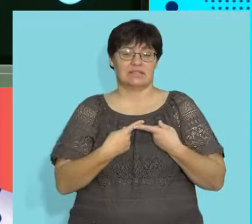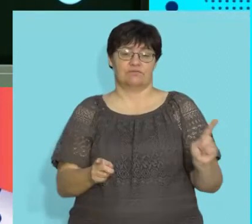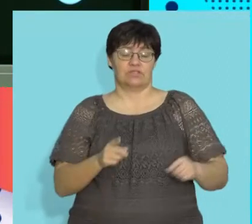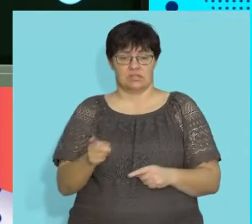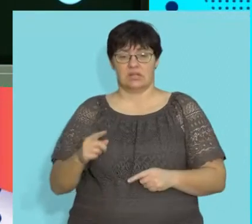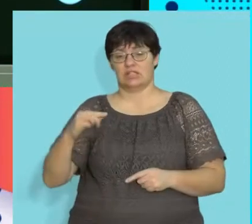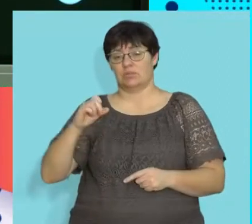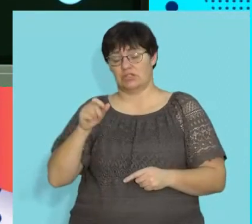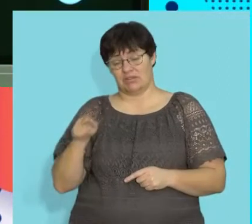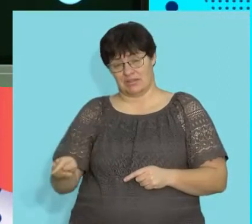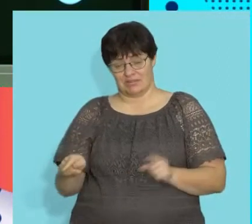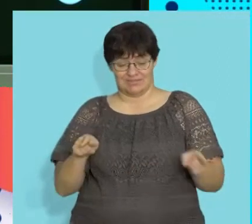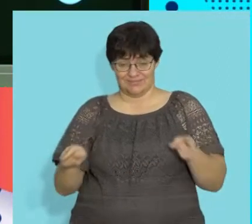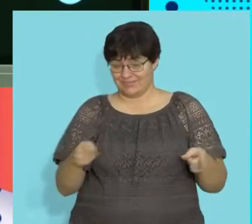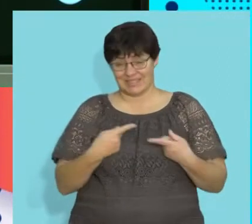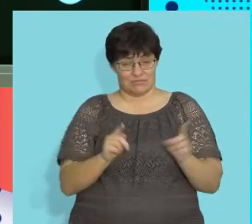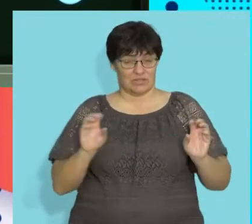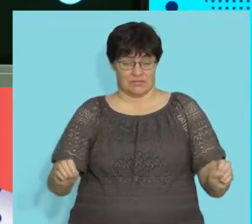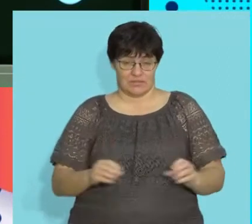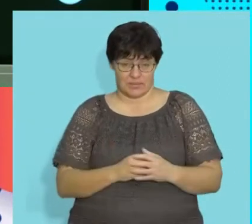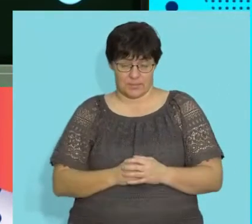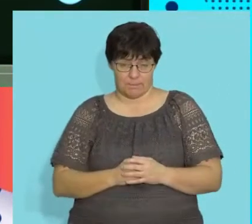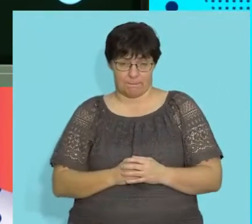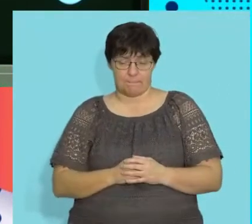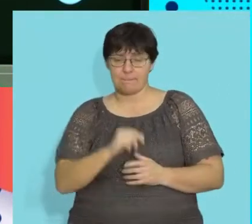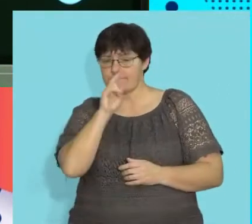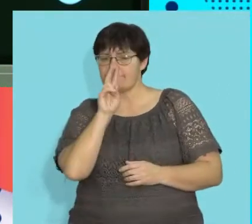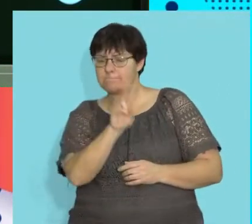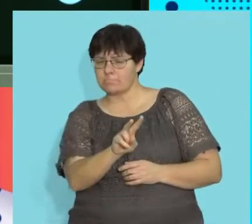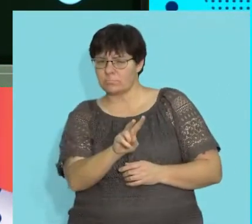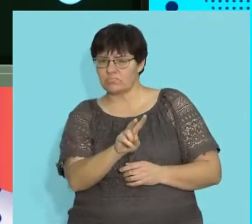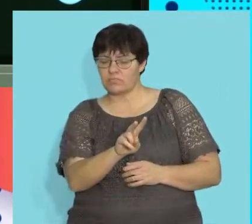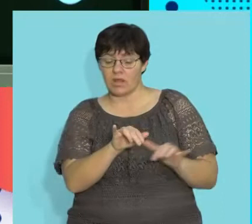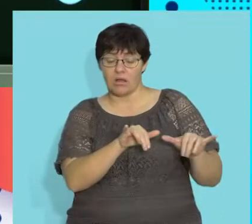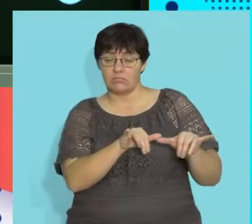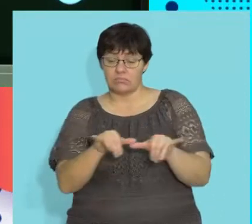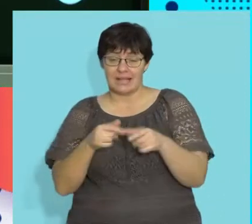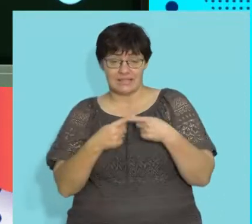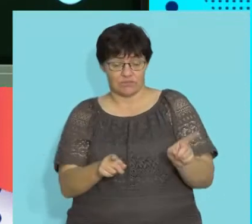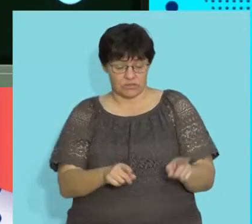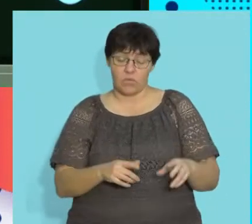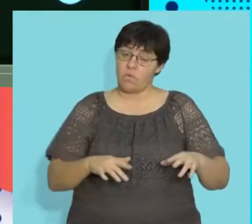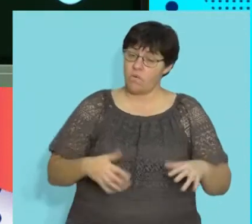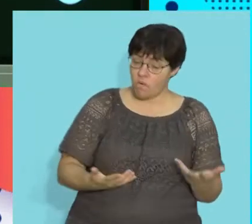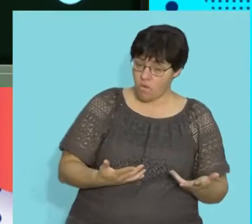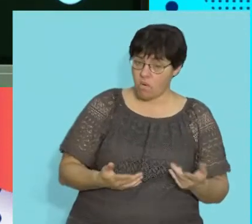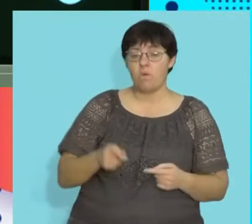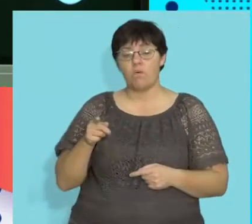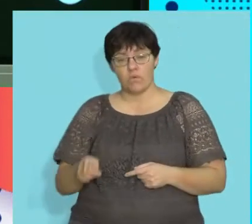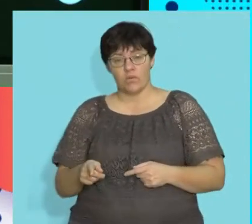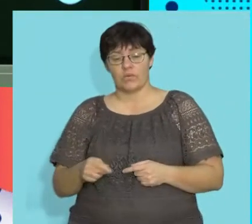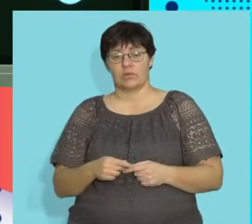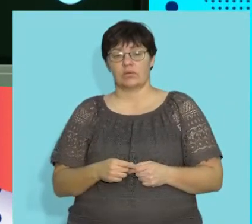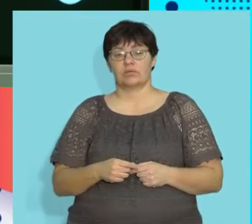the geometric series formula. We're going to look out to see if there is a common difference or if there is